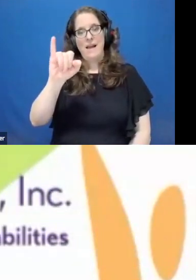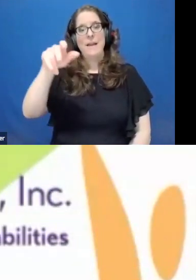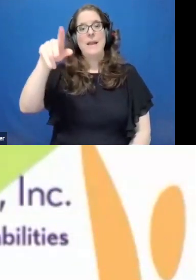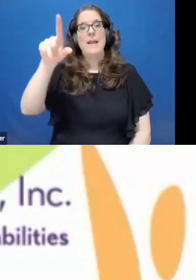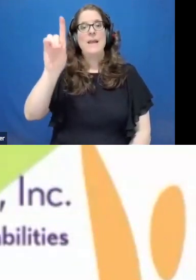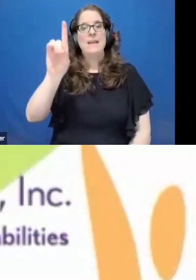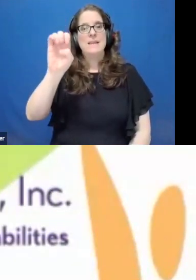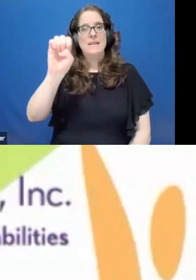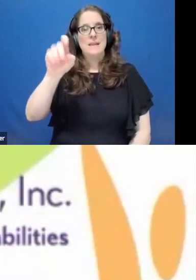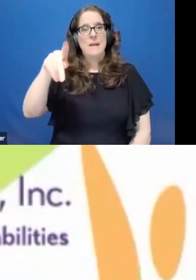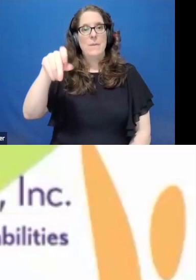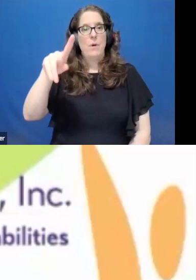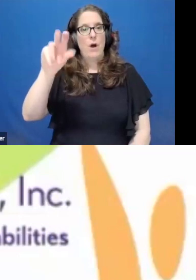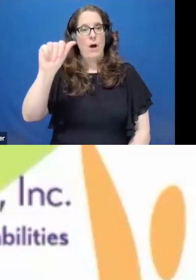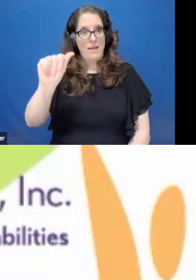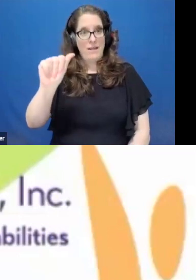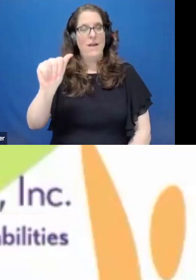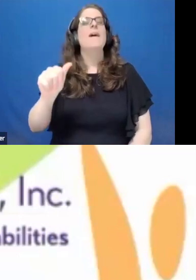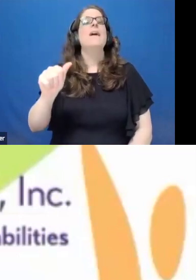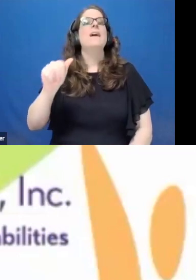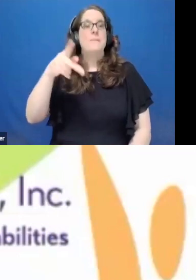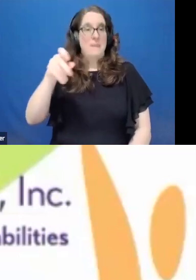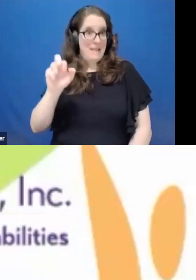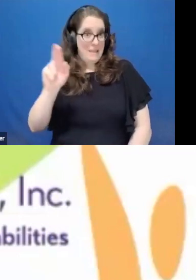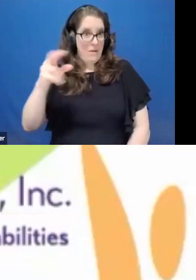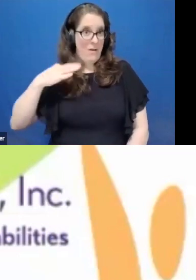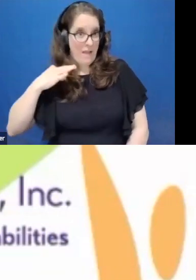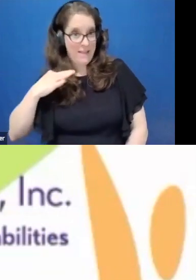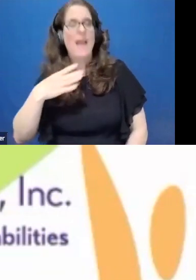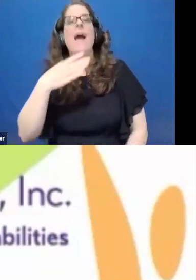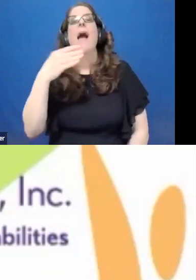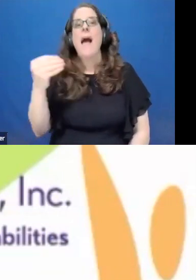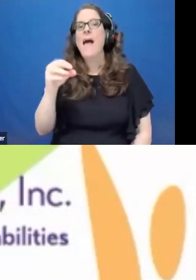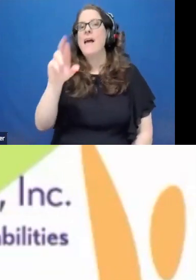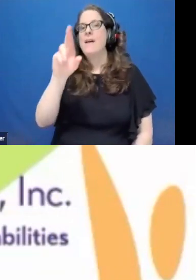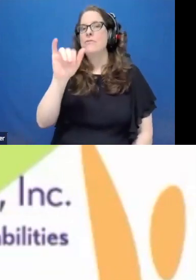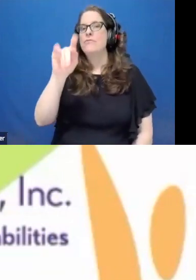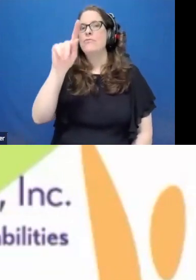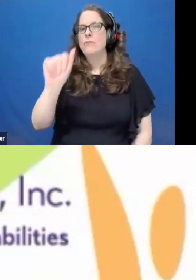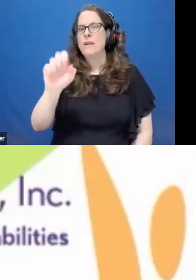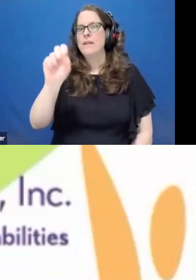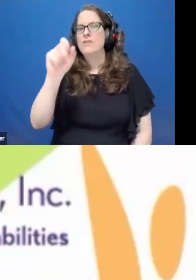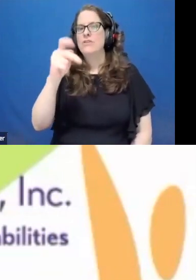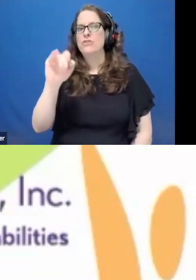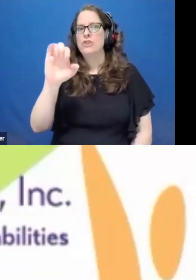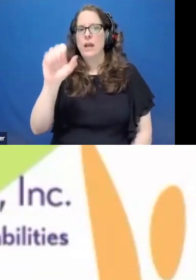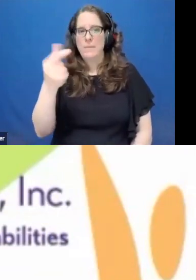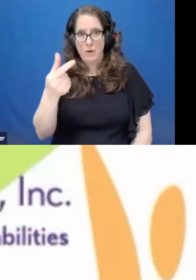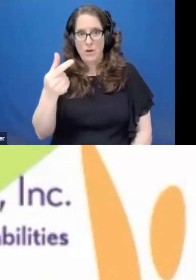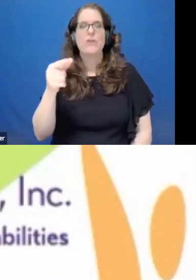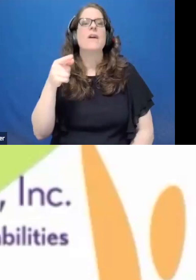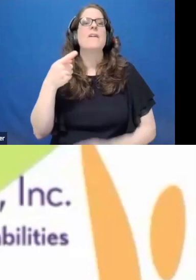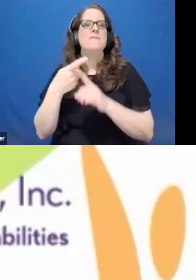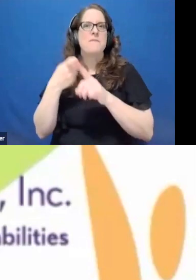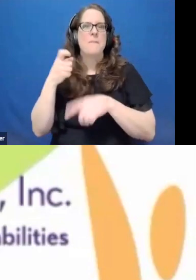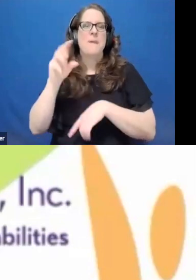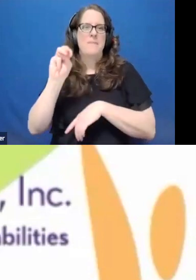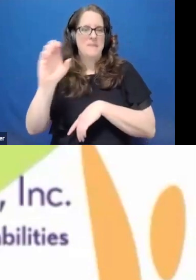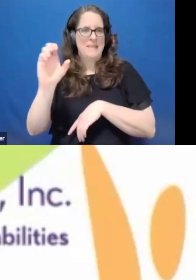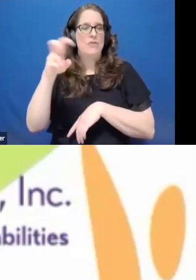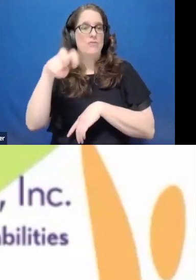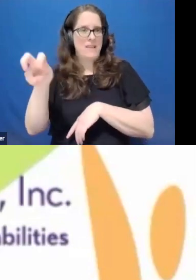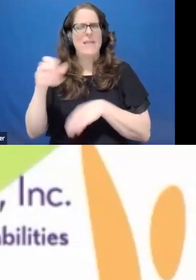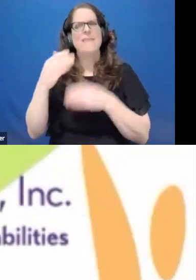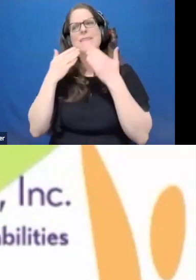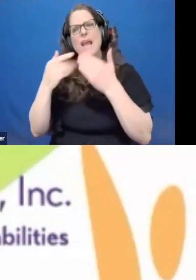Transitions. Thank you for all of your help with Transition Times and the dedication to our families and their loved ones. Just